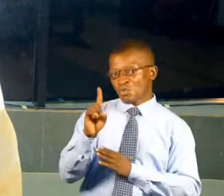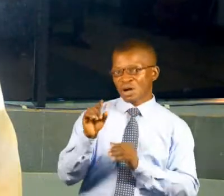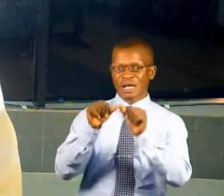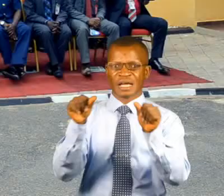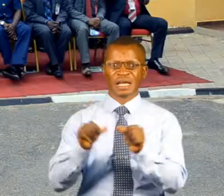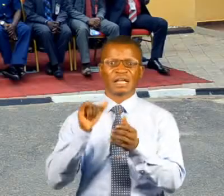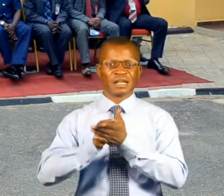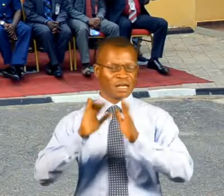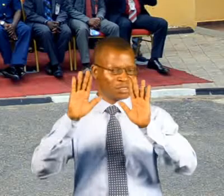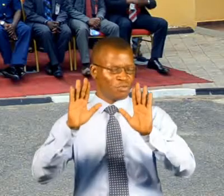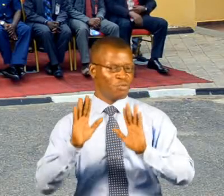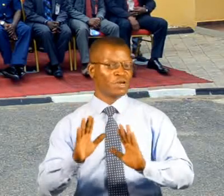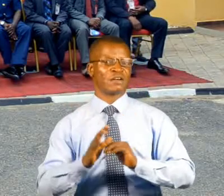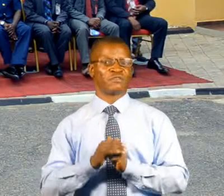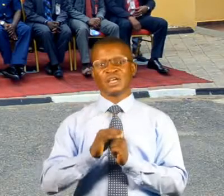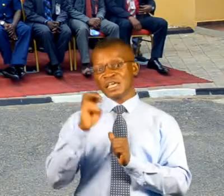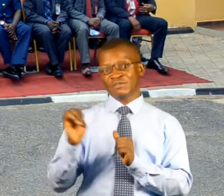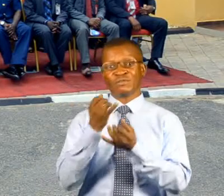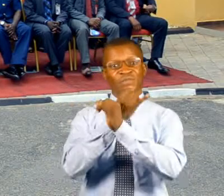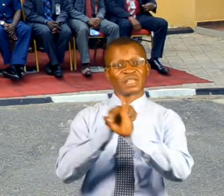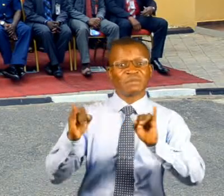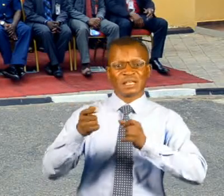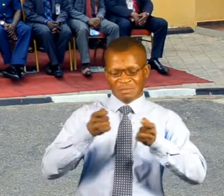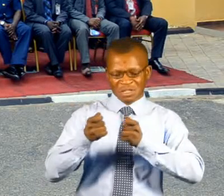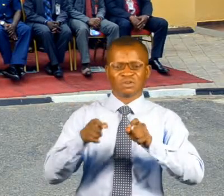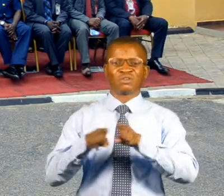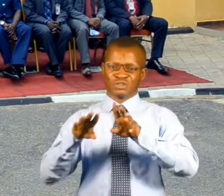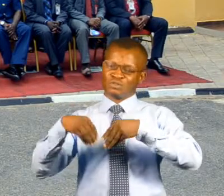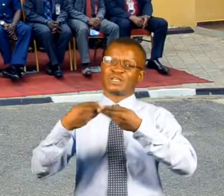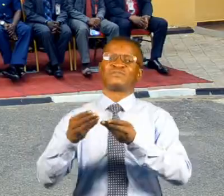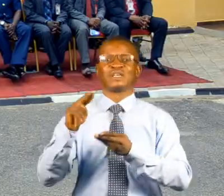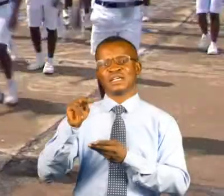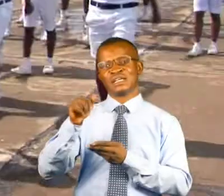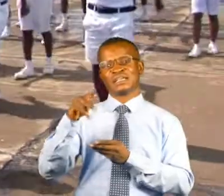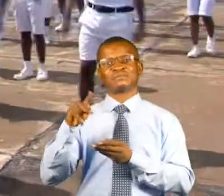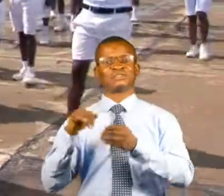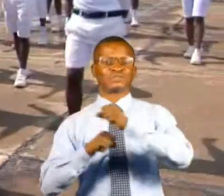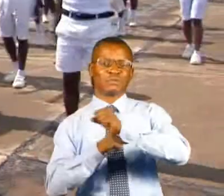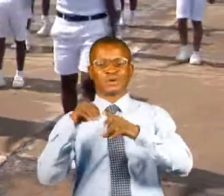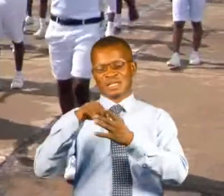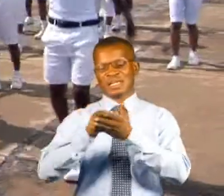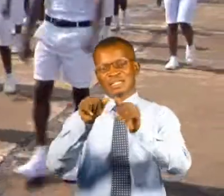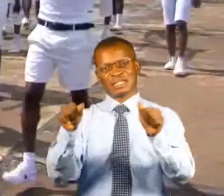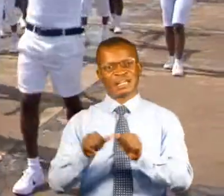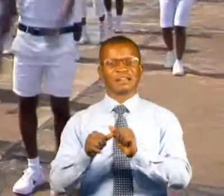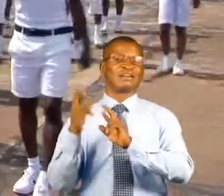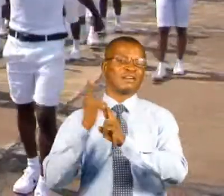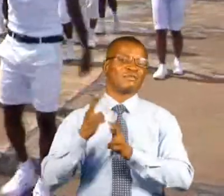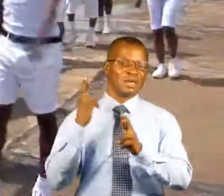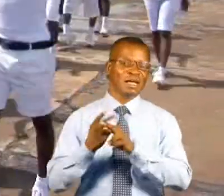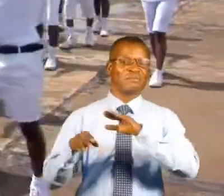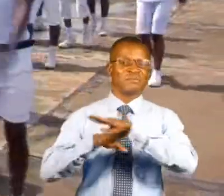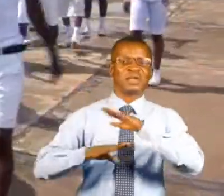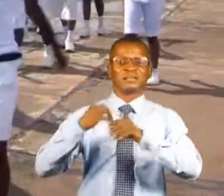and that's one area that is so good. Even independent arbitration, they're also giving NAPTIP support in that area.